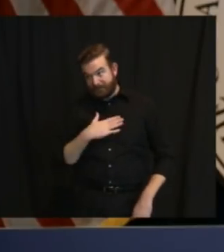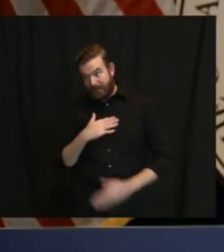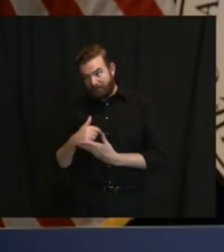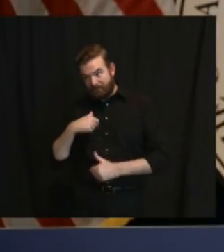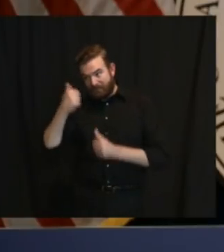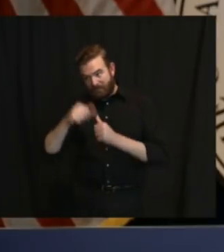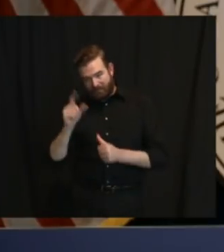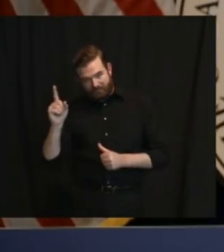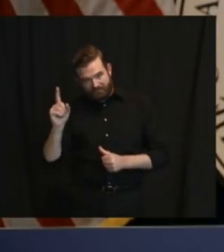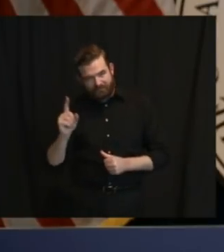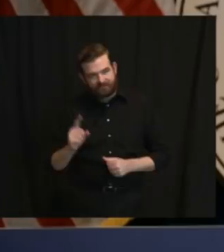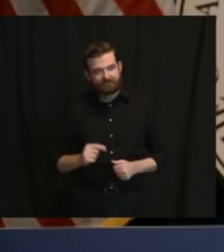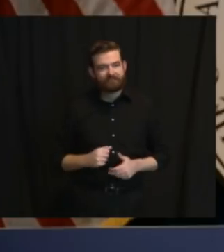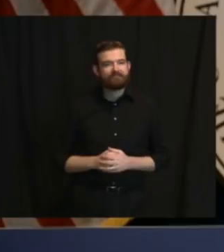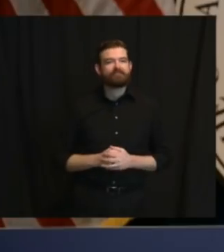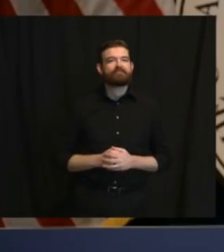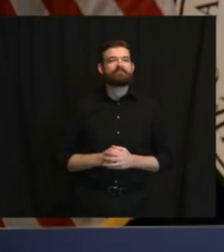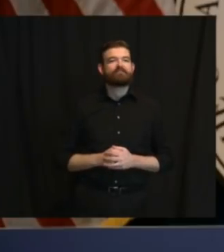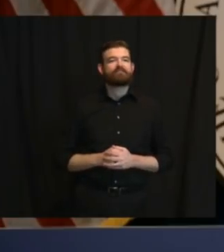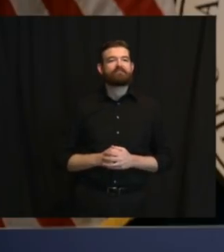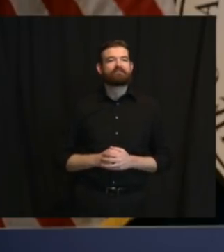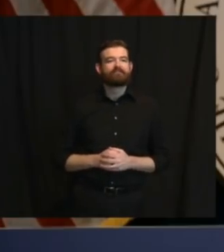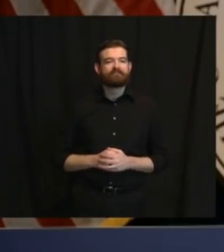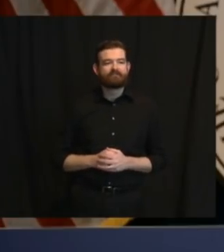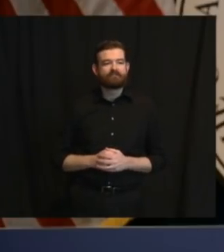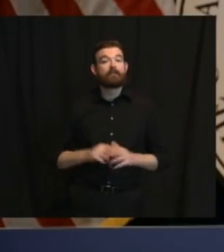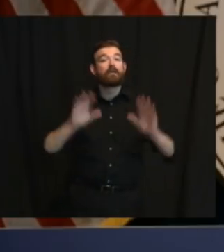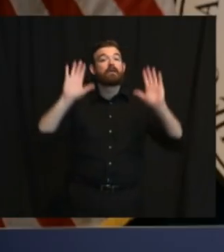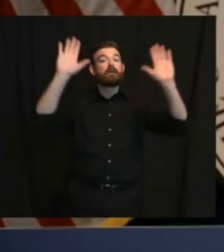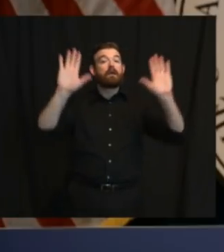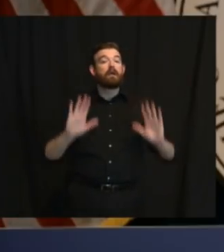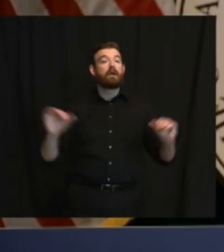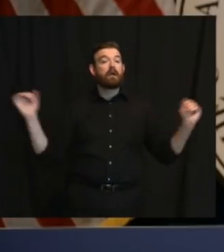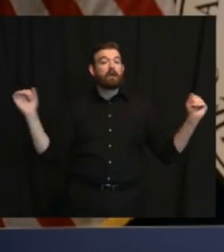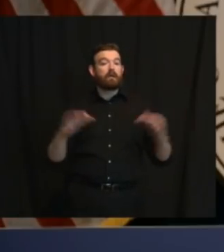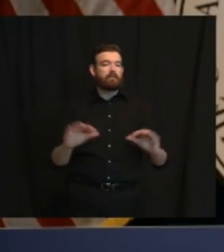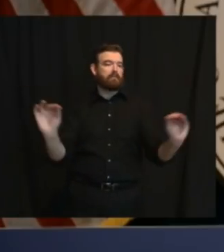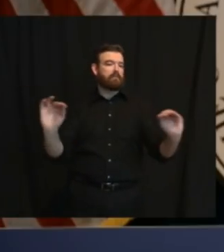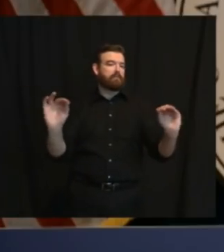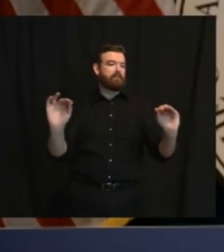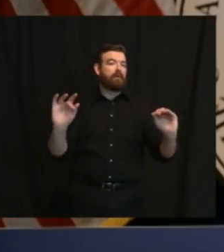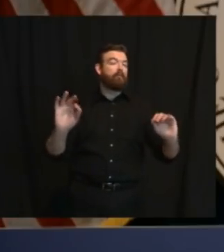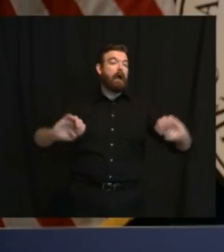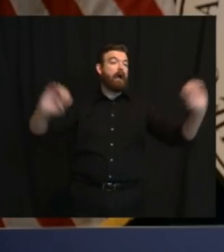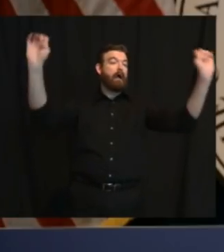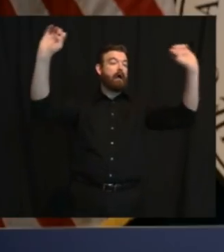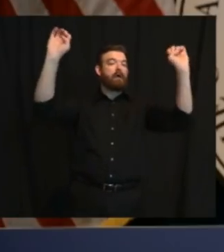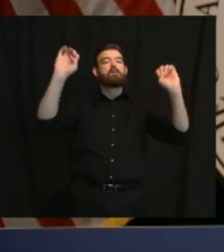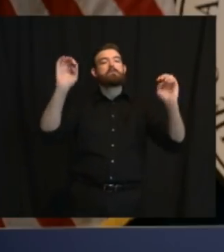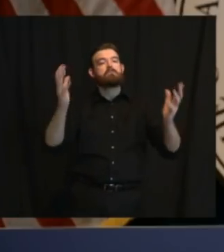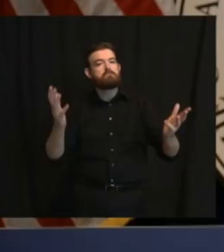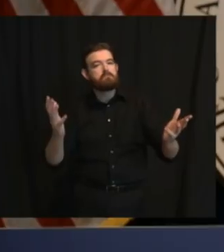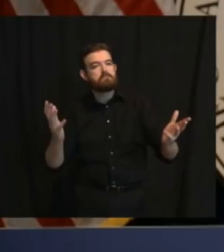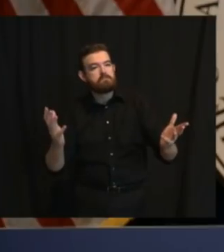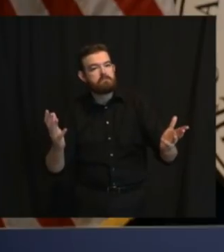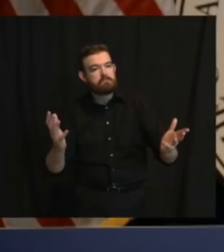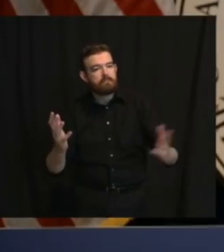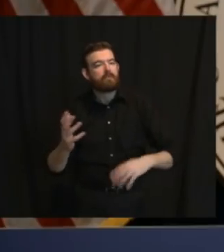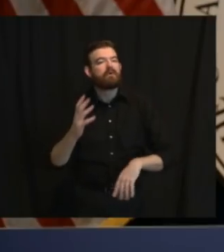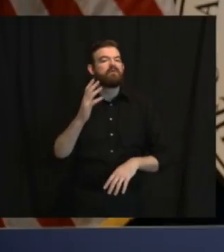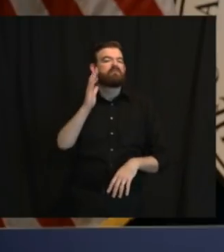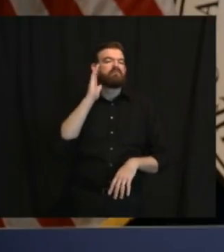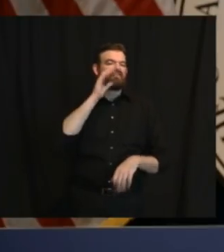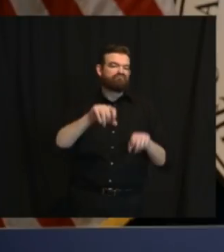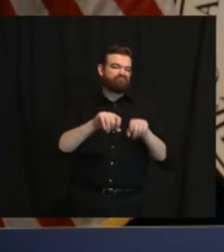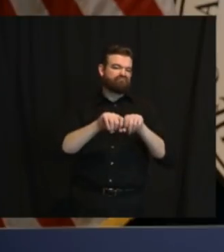We will not be with you on Sunday unless we let you know otherwise. We'll be electronic and on paper. And we just